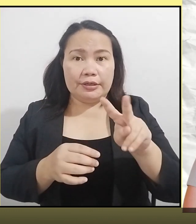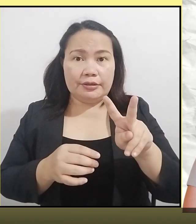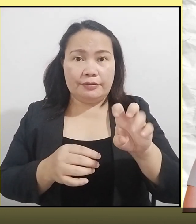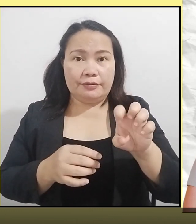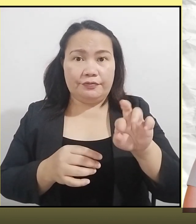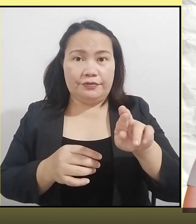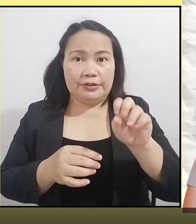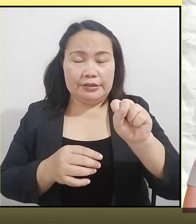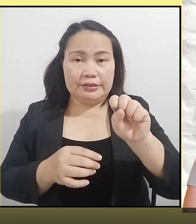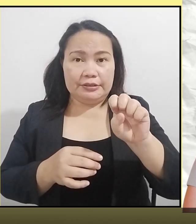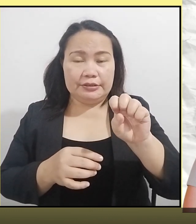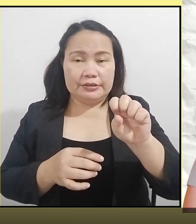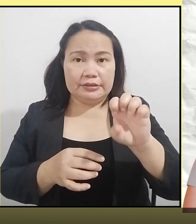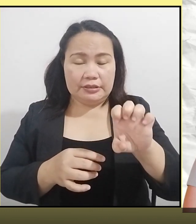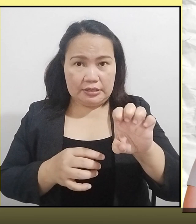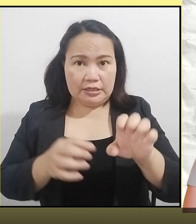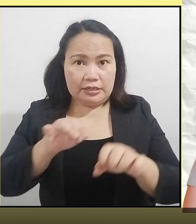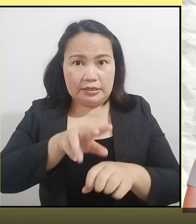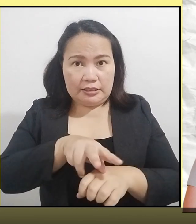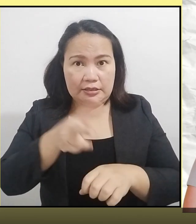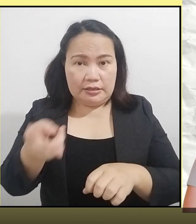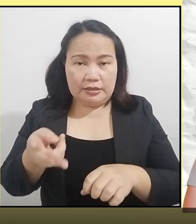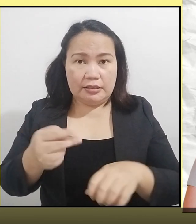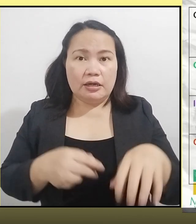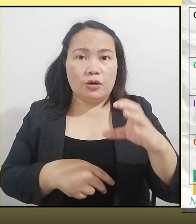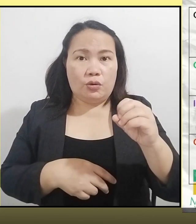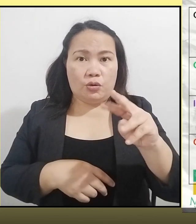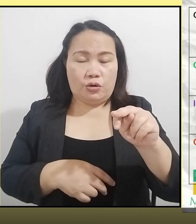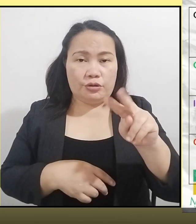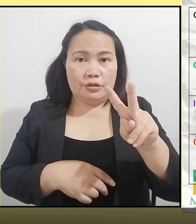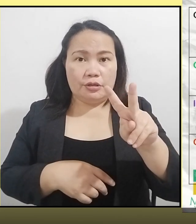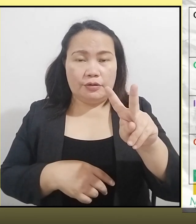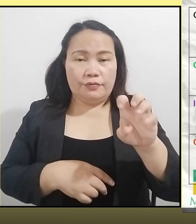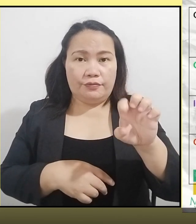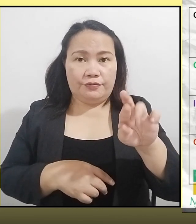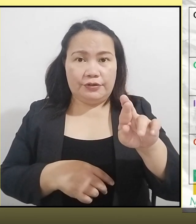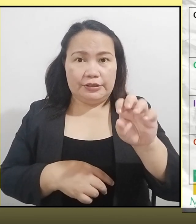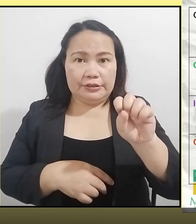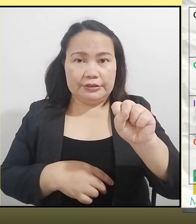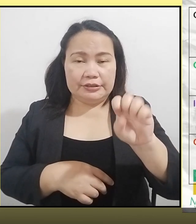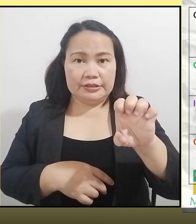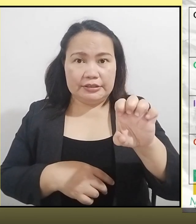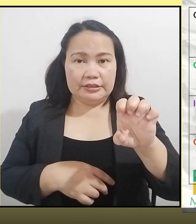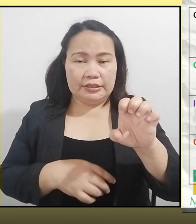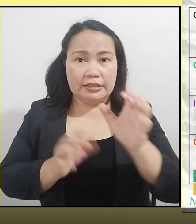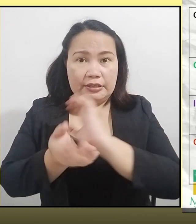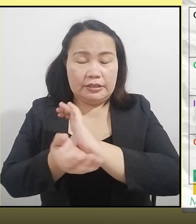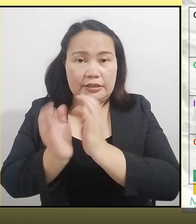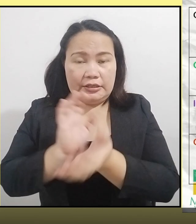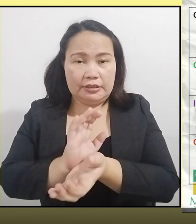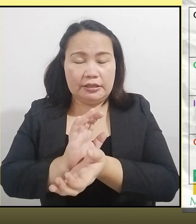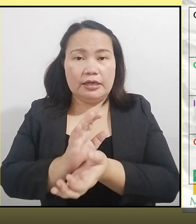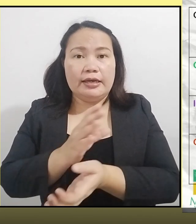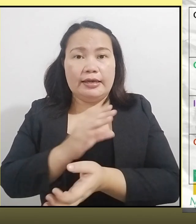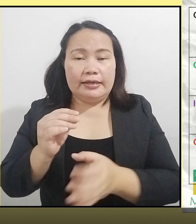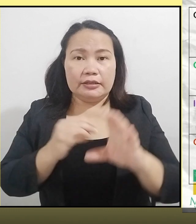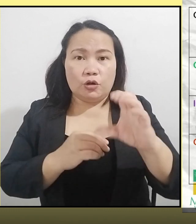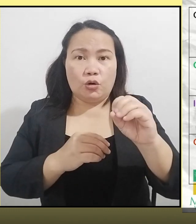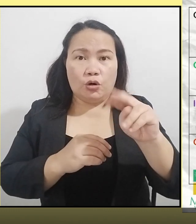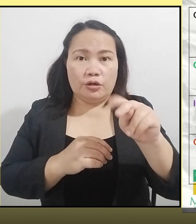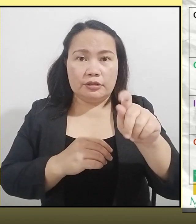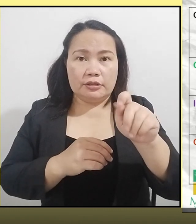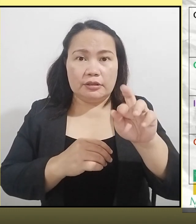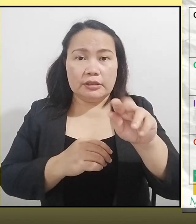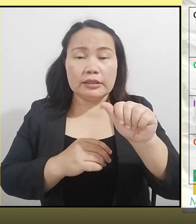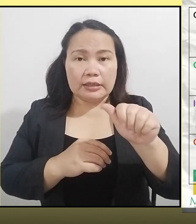inverse, converse, and contrapositive. So I have here the summary of conditional statement,